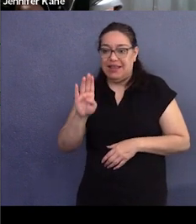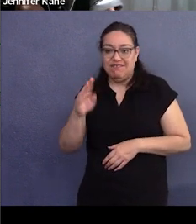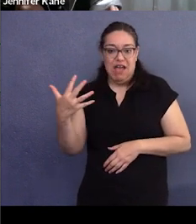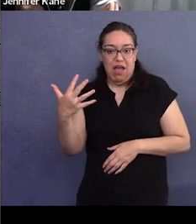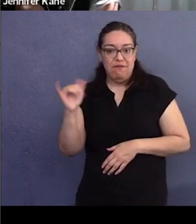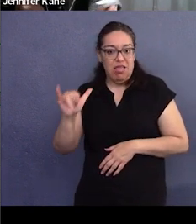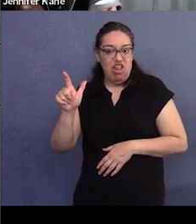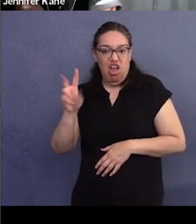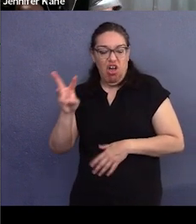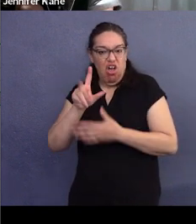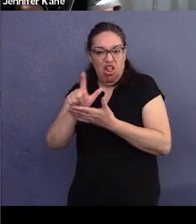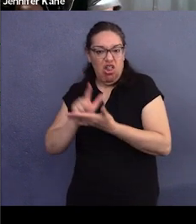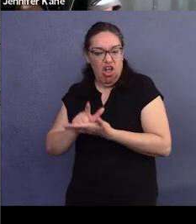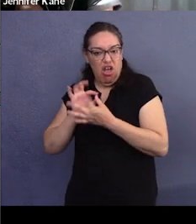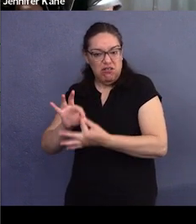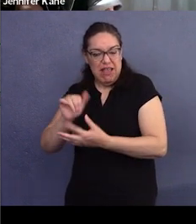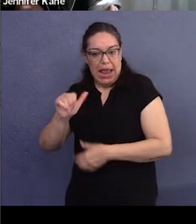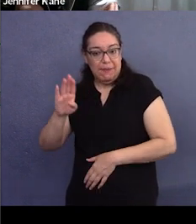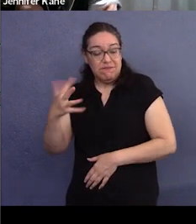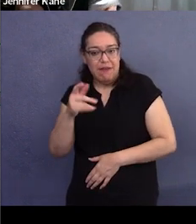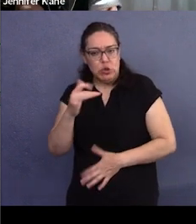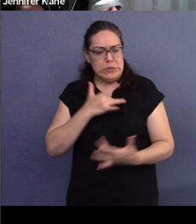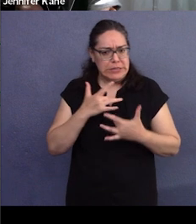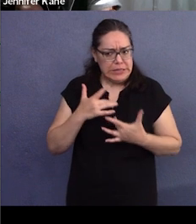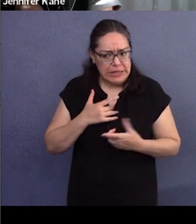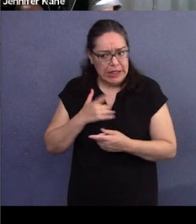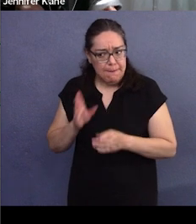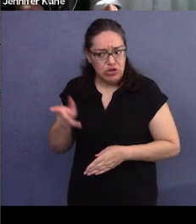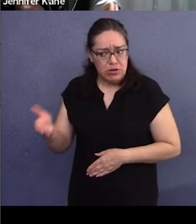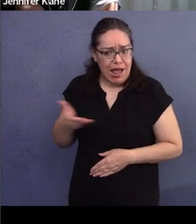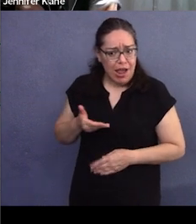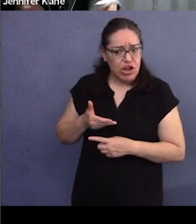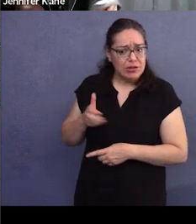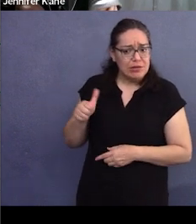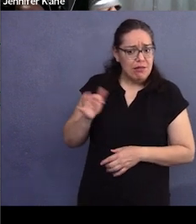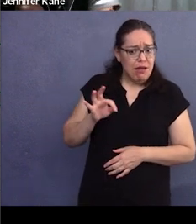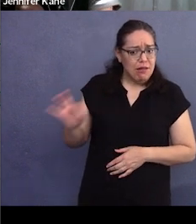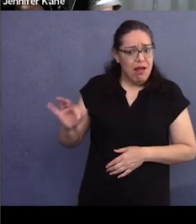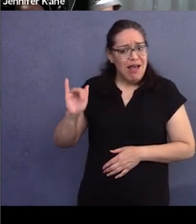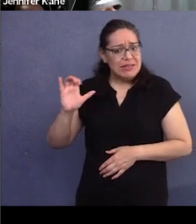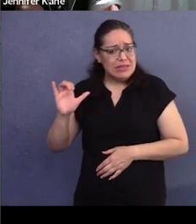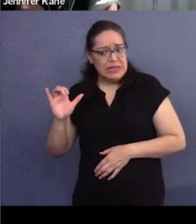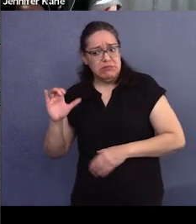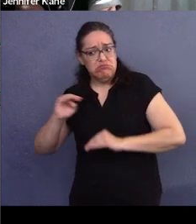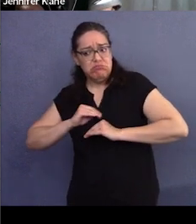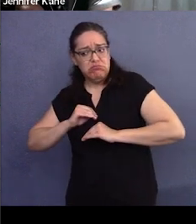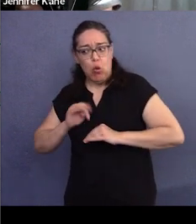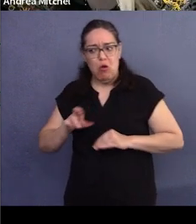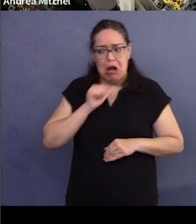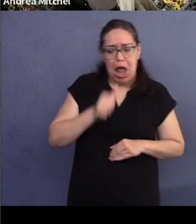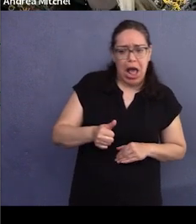if you are worried at all about whether this person you are hiring does not pass the AB5